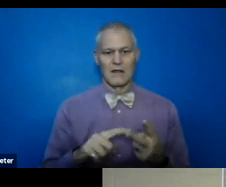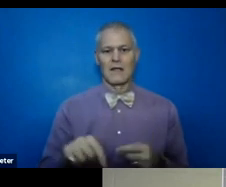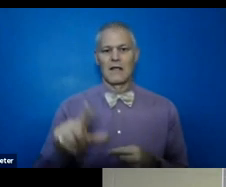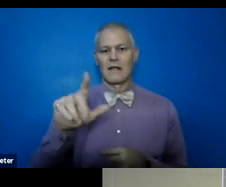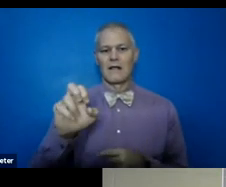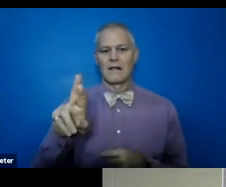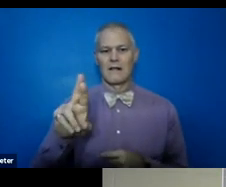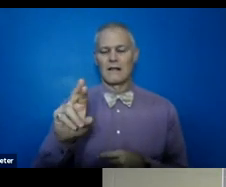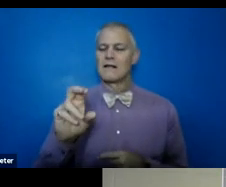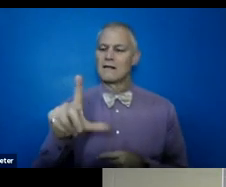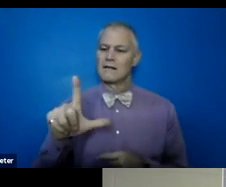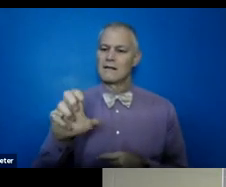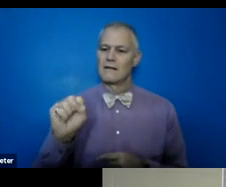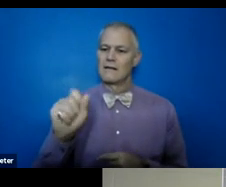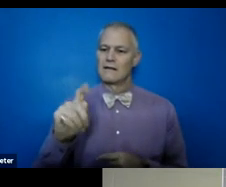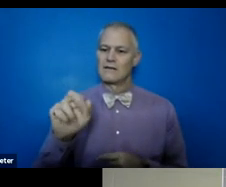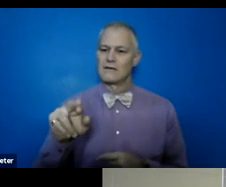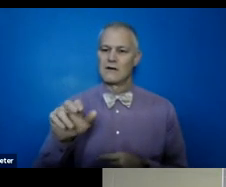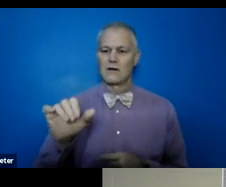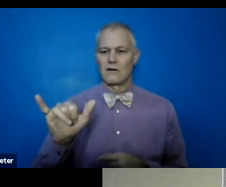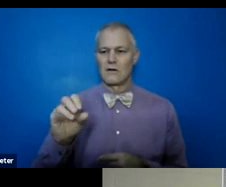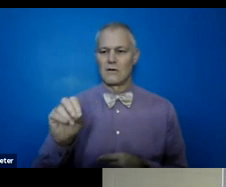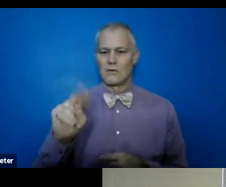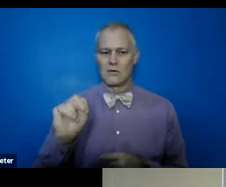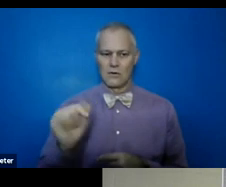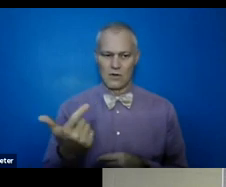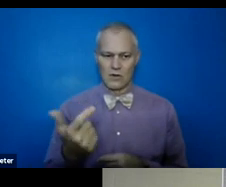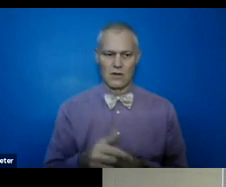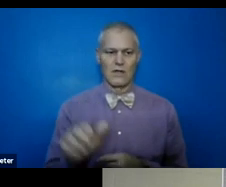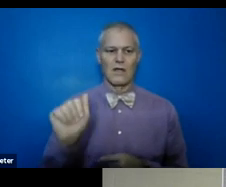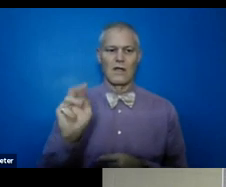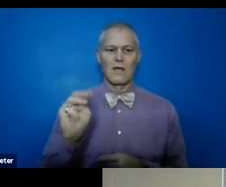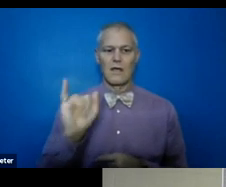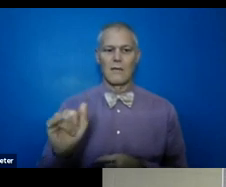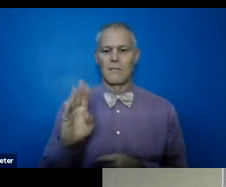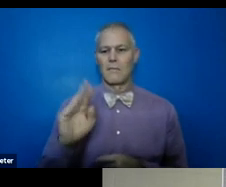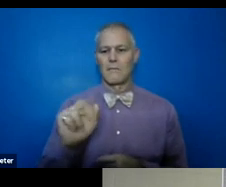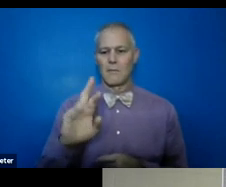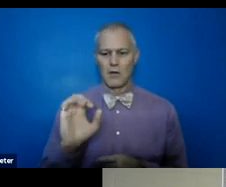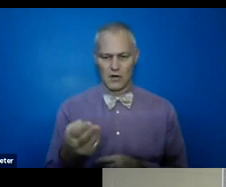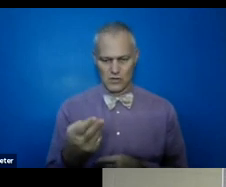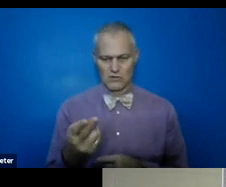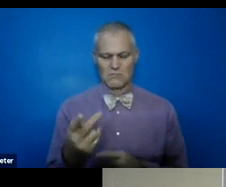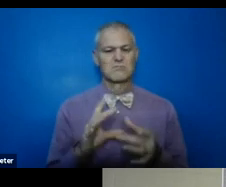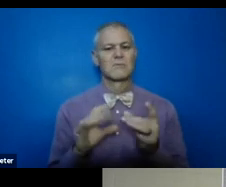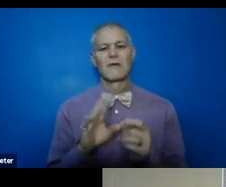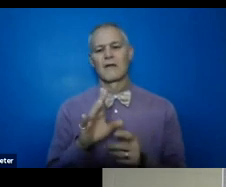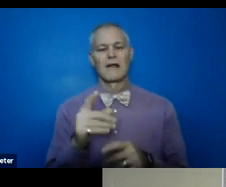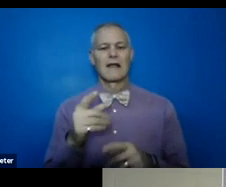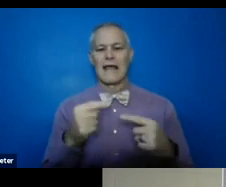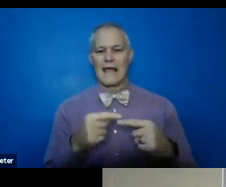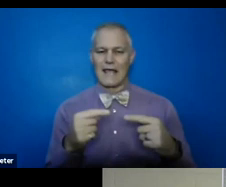their anti-violence work, which can serve as an important and necessary companion to some of the restorative processes we've heard